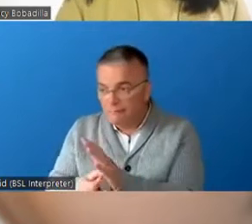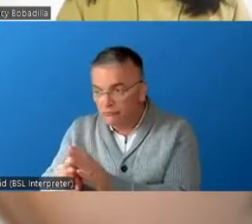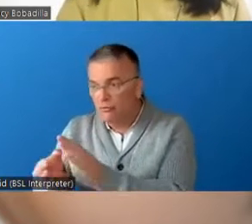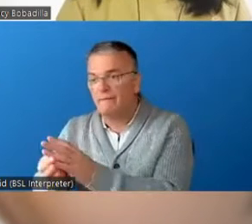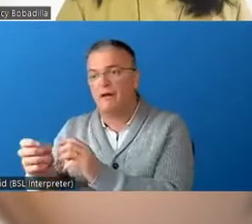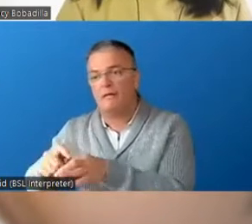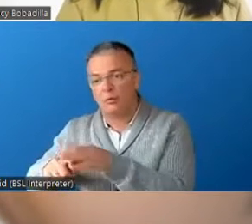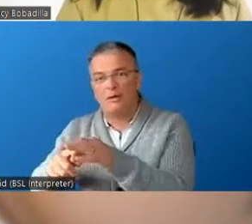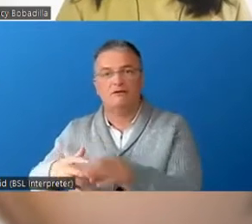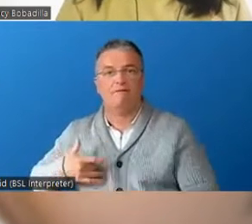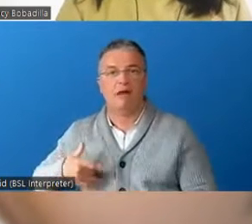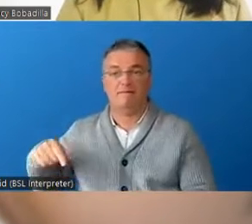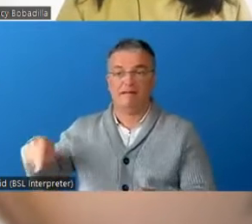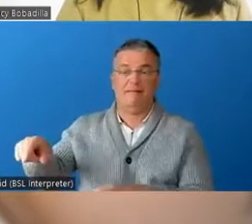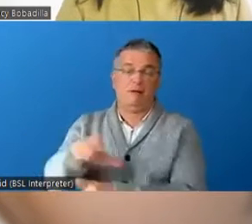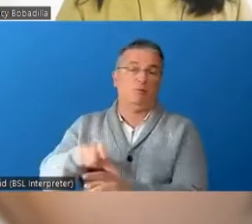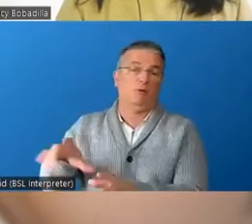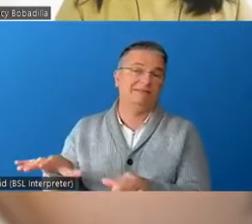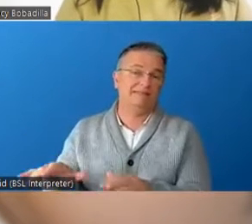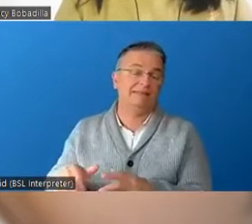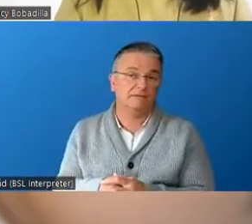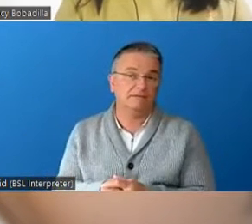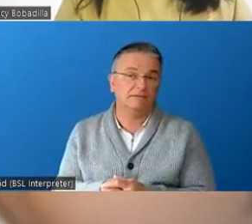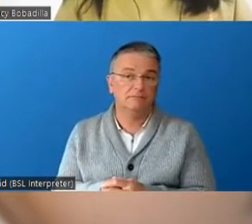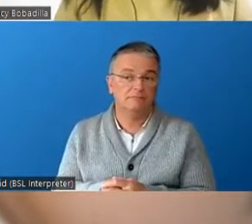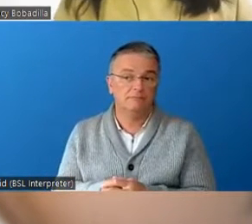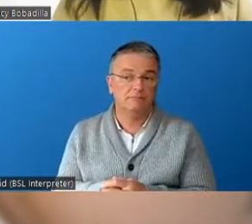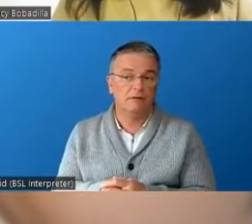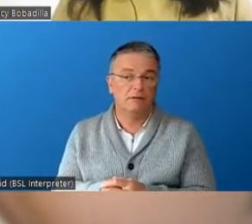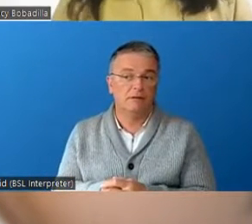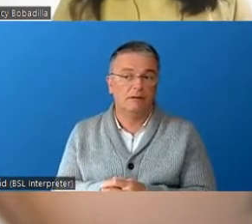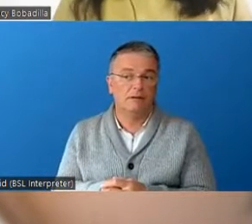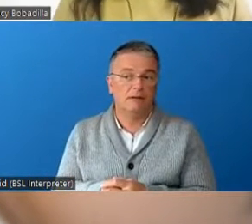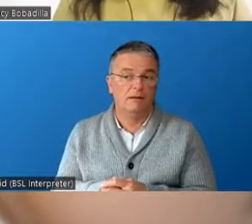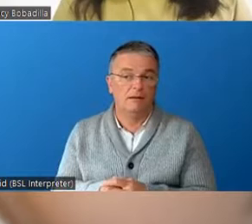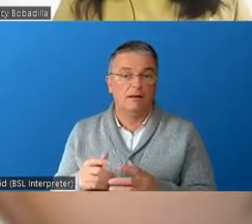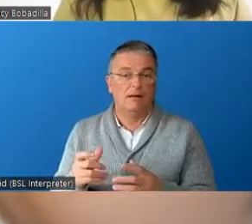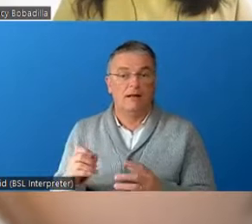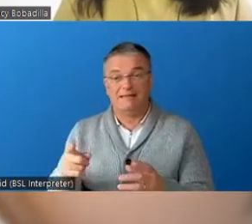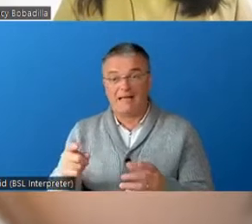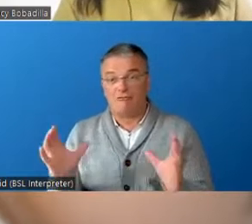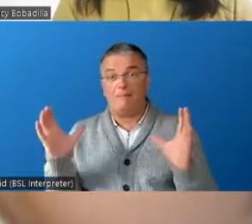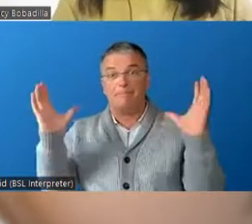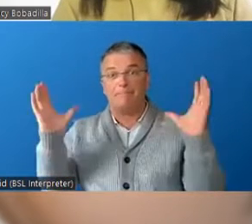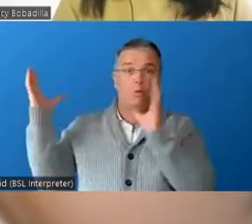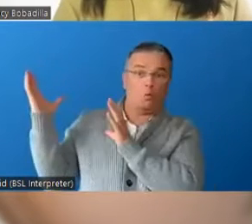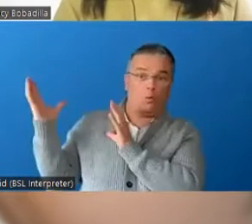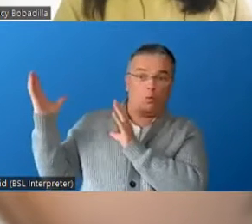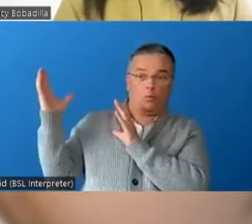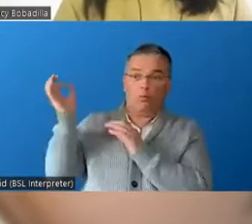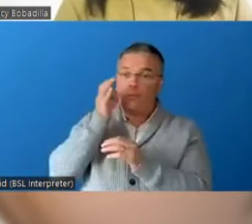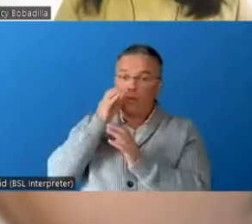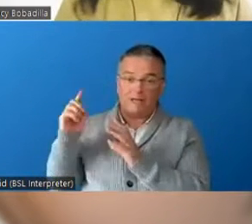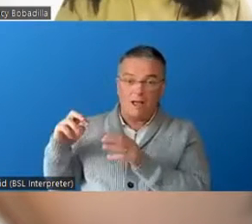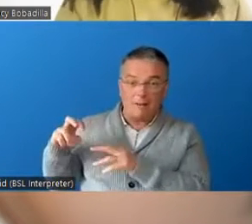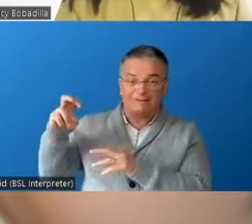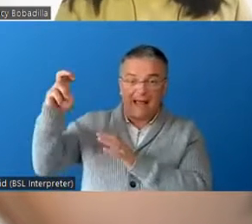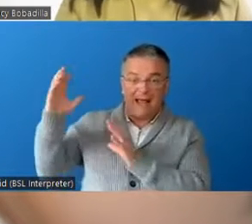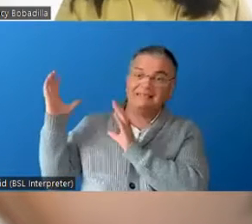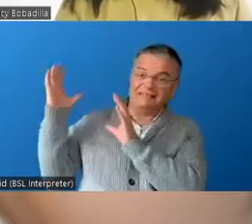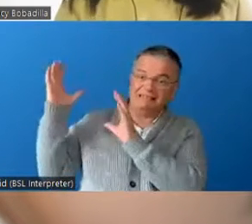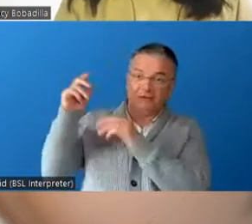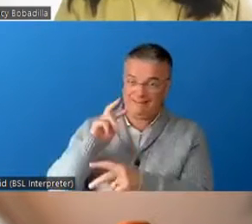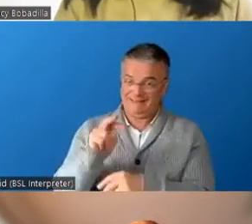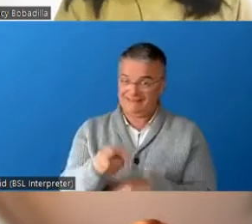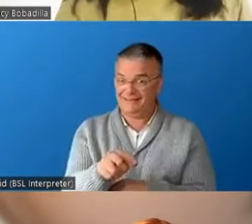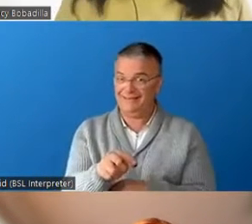of life in their communities. And then carrying a big water tank up some stairs, as you can see in the